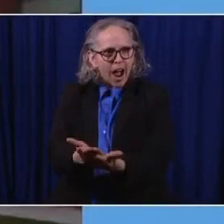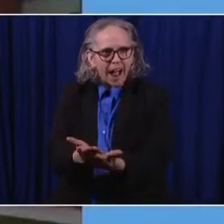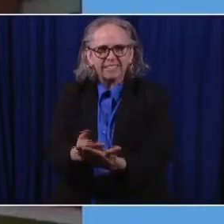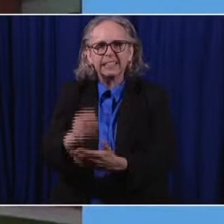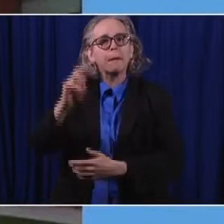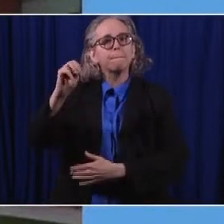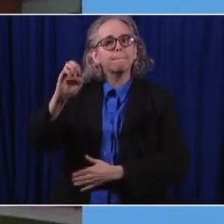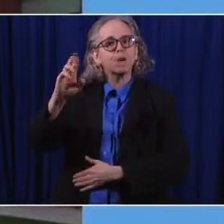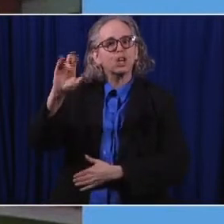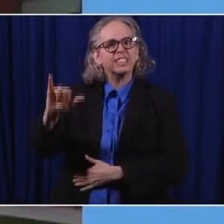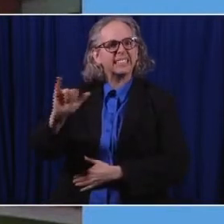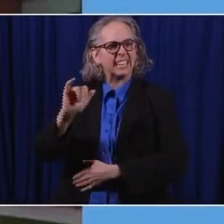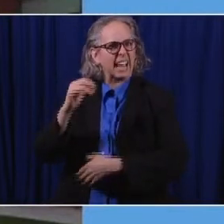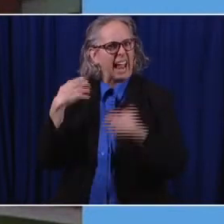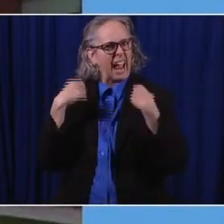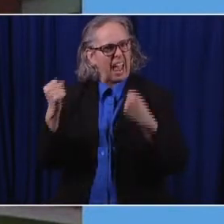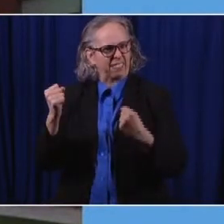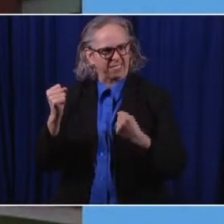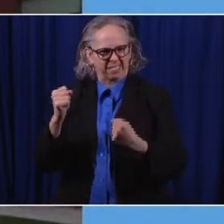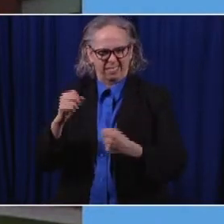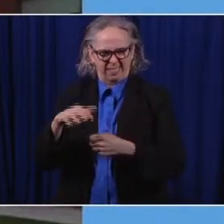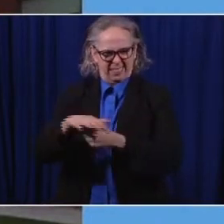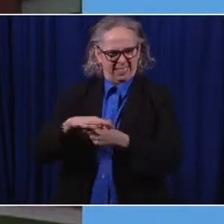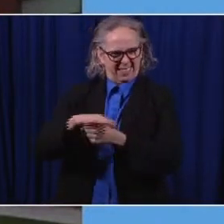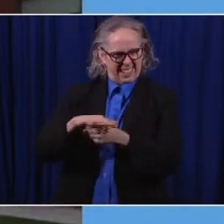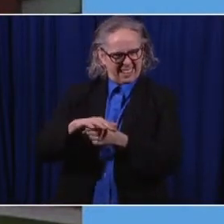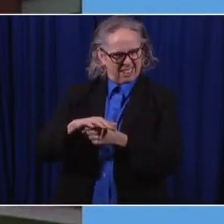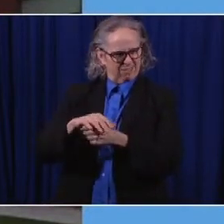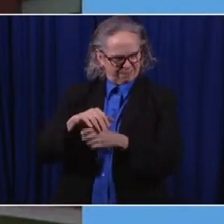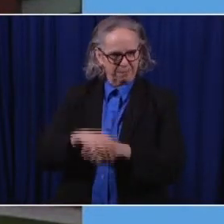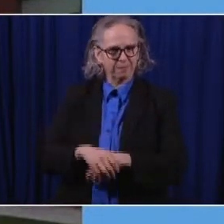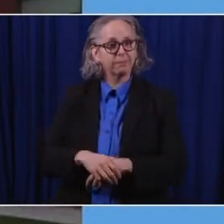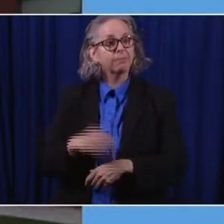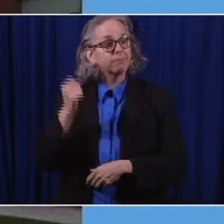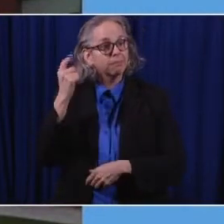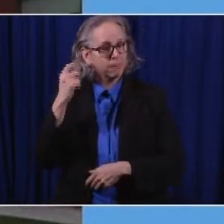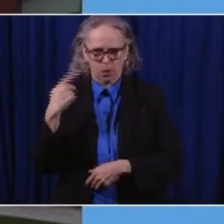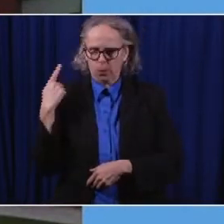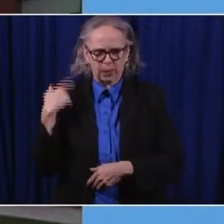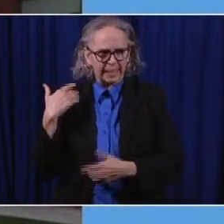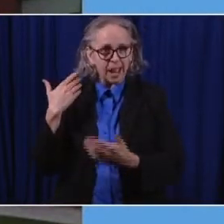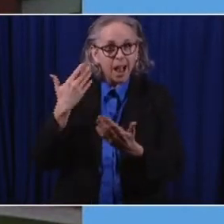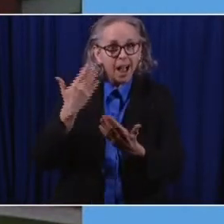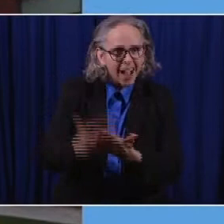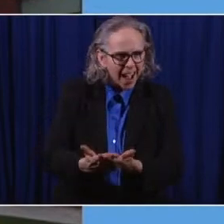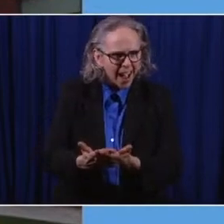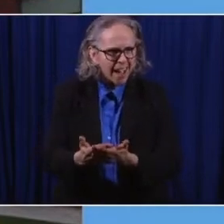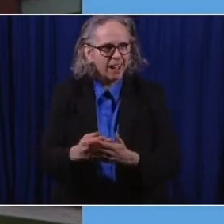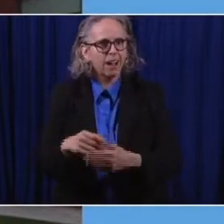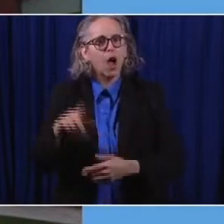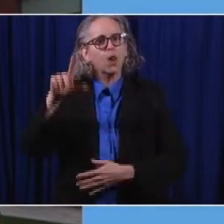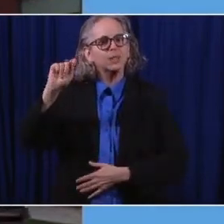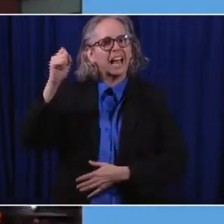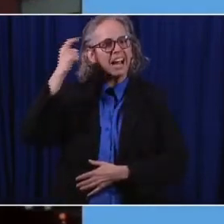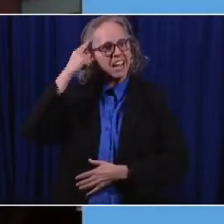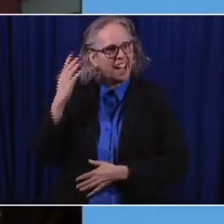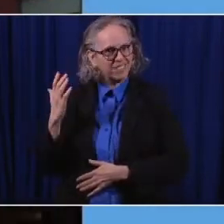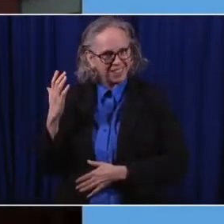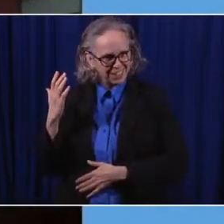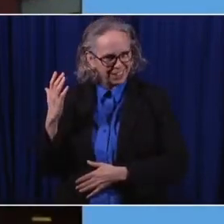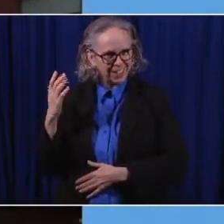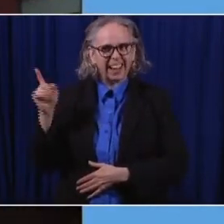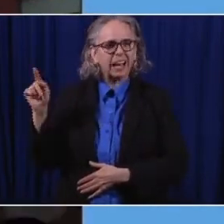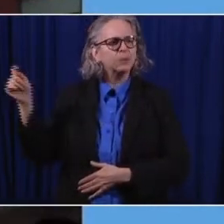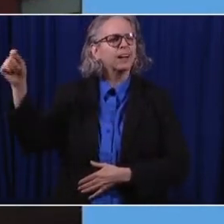Medical Center. While we were in Springfield, Lieutenant Governor Houston was watching the vaccine delivery at Ohio Health Riverside